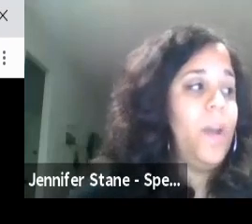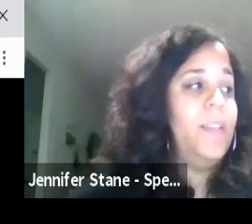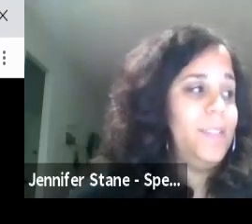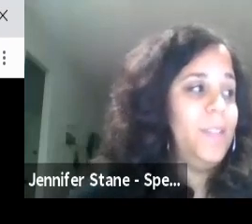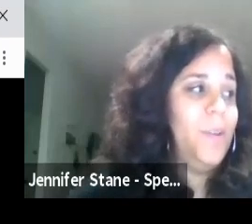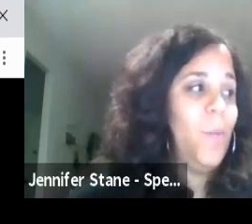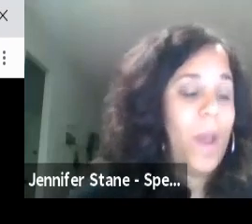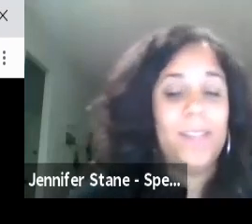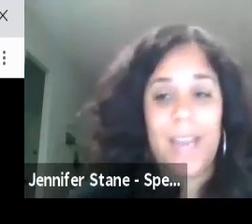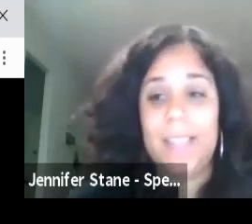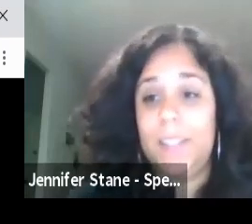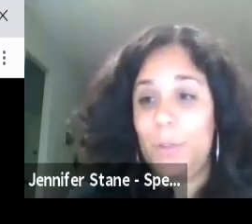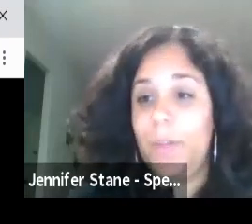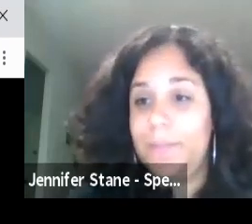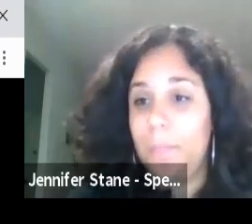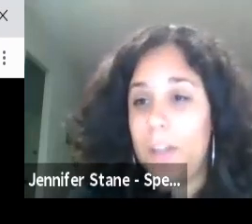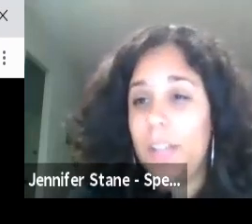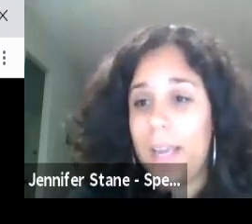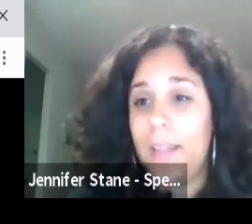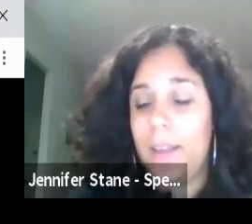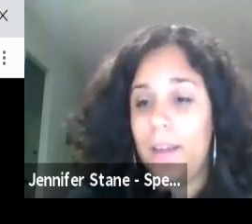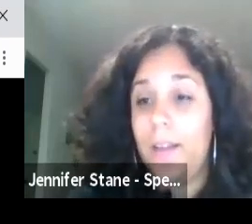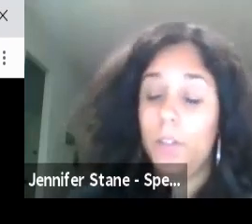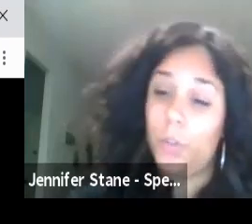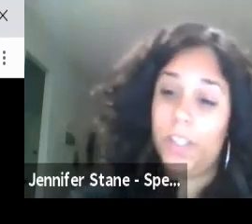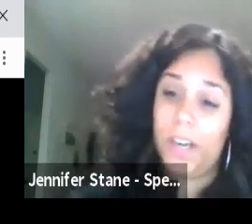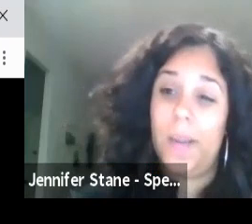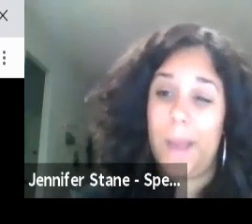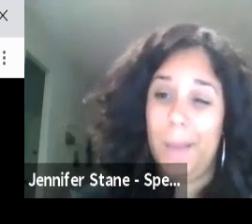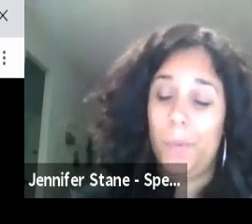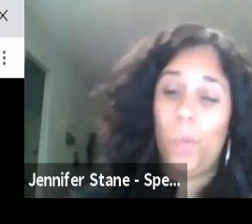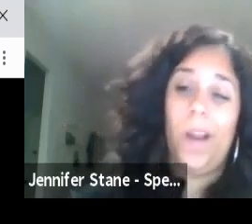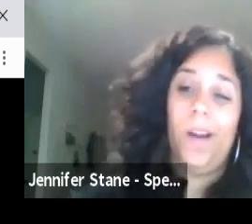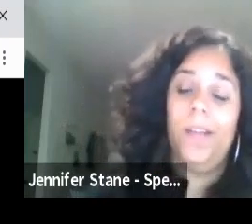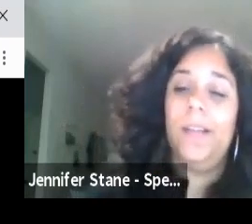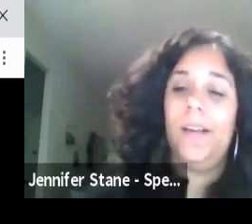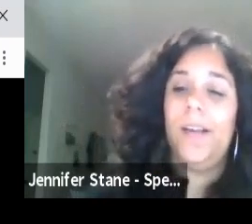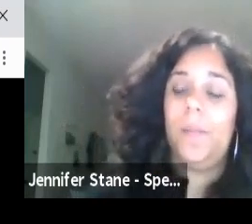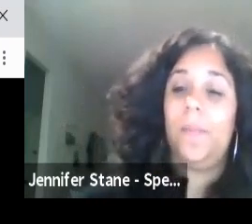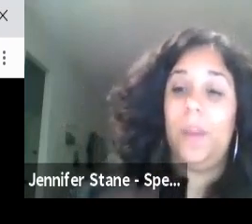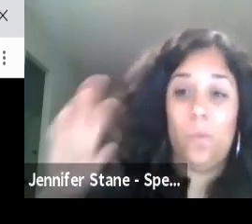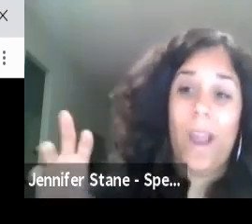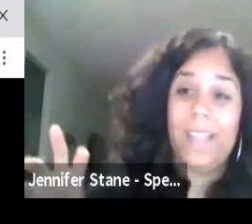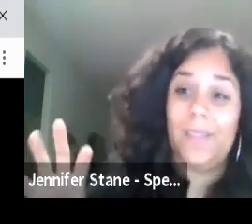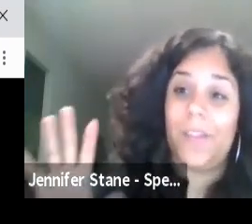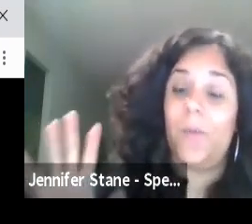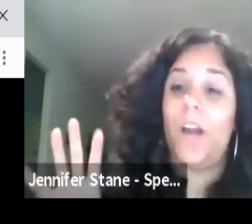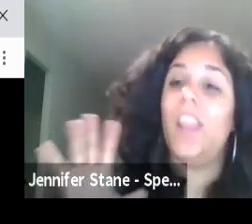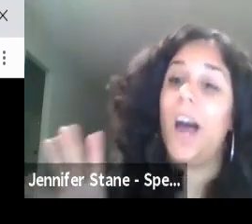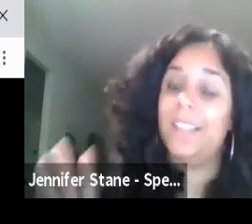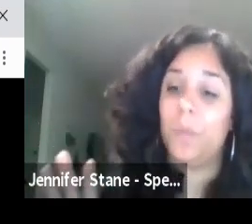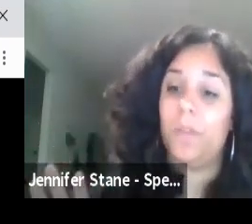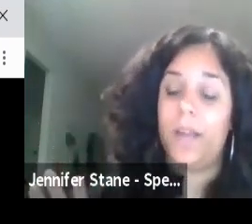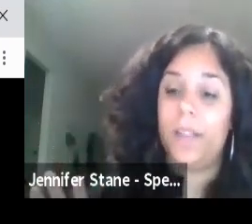so northwest, west, and central, much like the shortage area map where it was white, where there